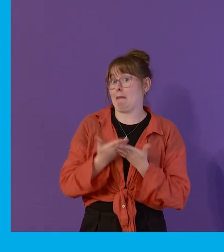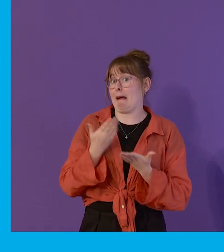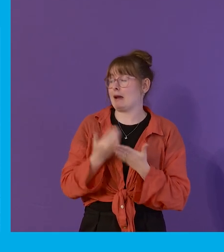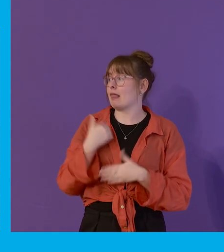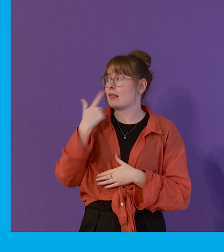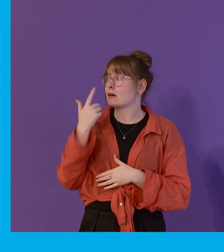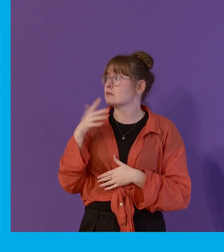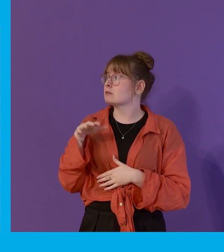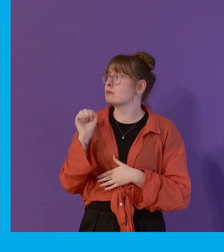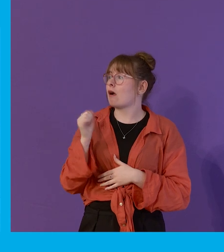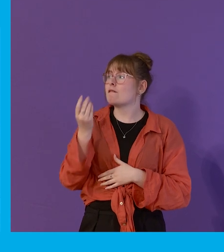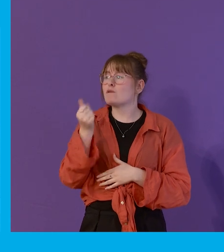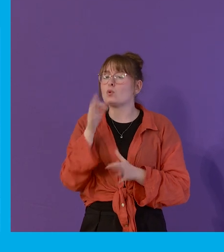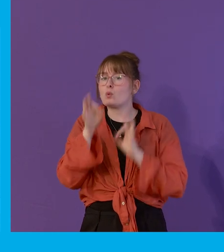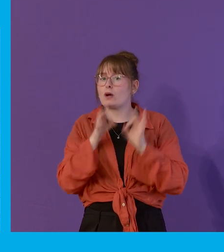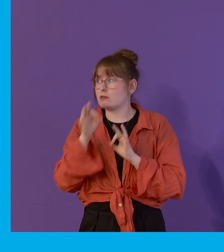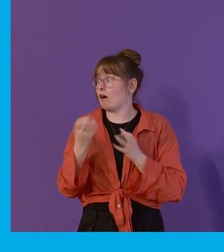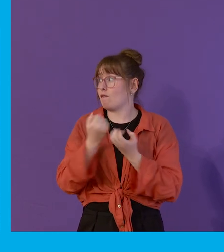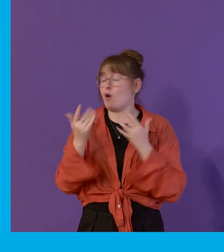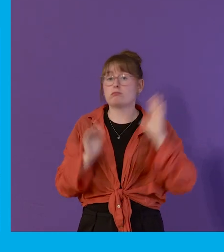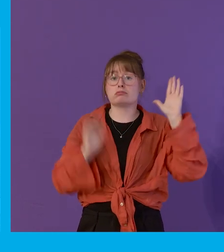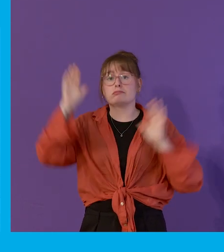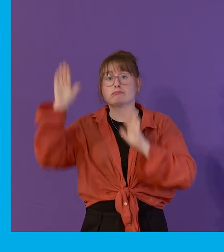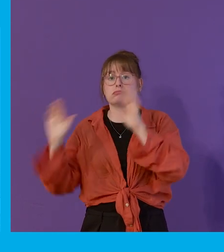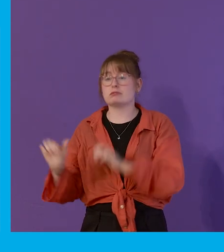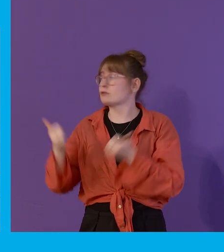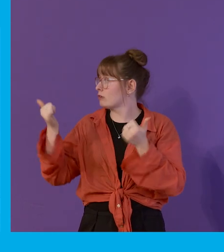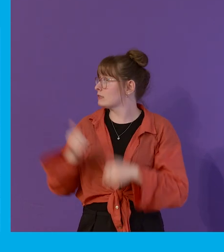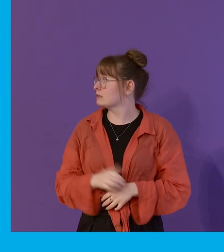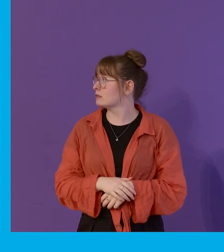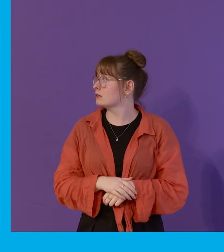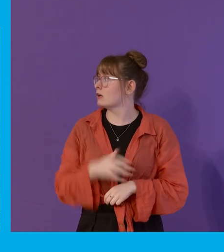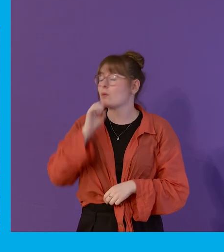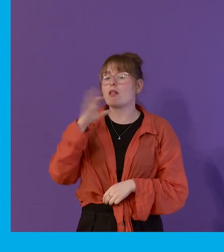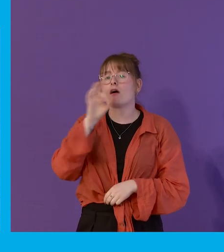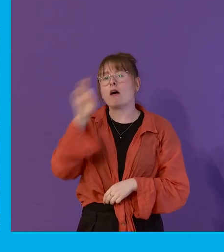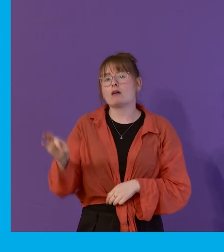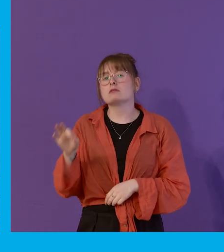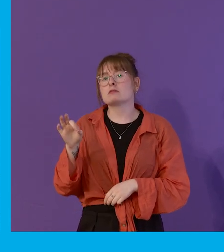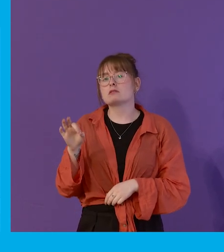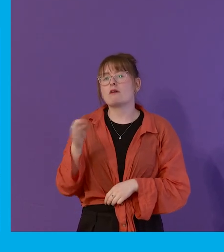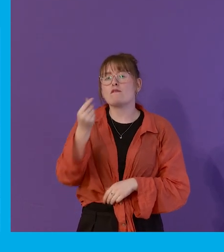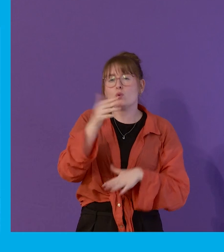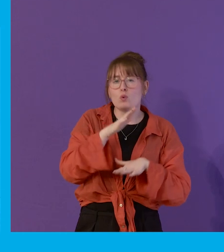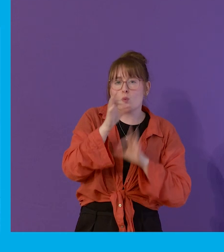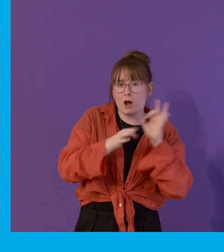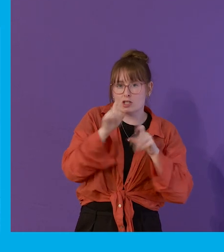I think I might take a couple of questions. Okay, we've got a lot of hands going up. That's great. So I think I'll take a couple of questions at a